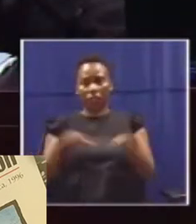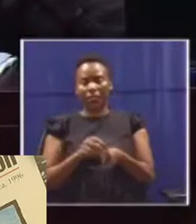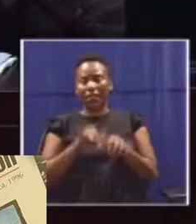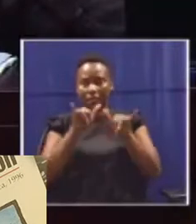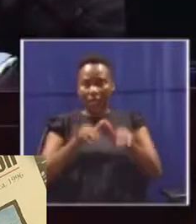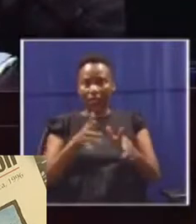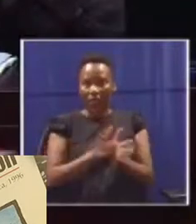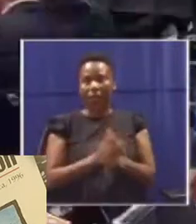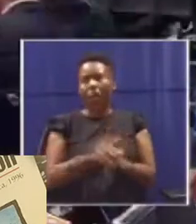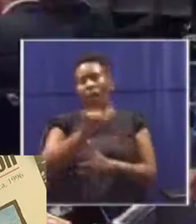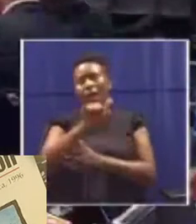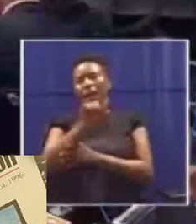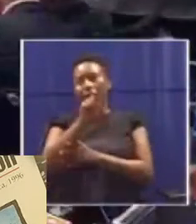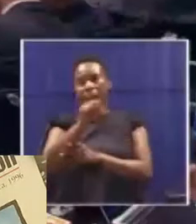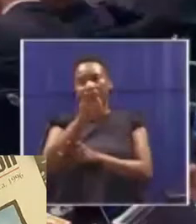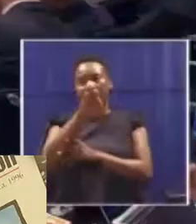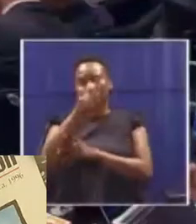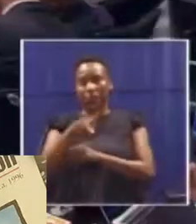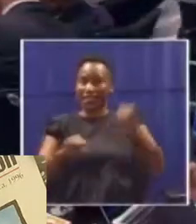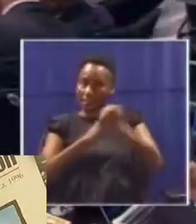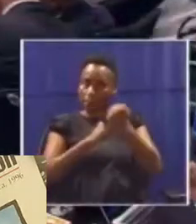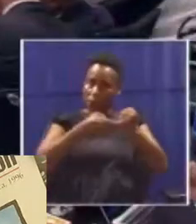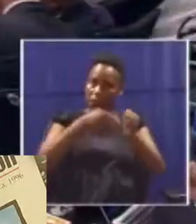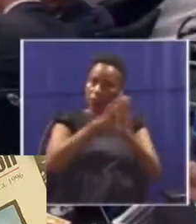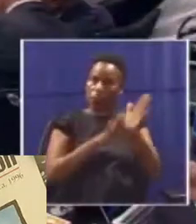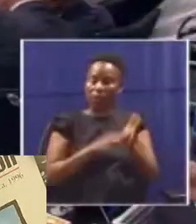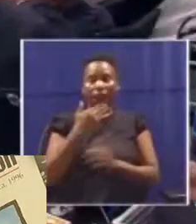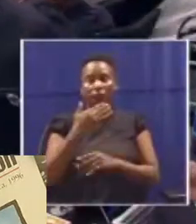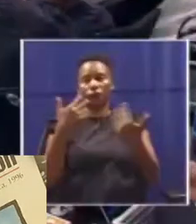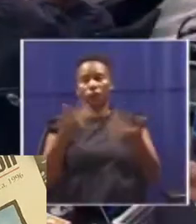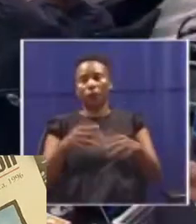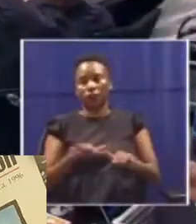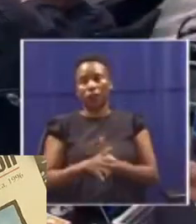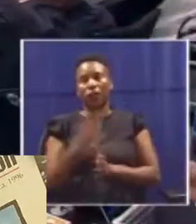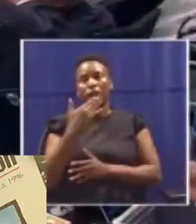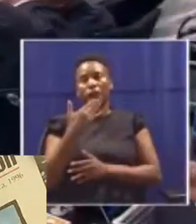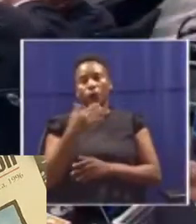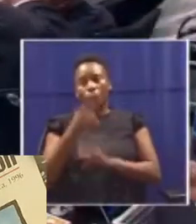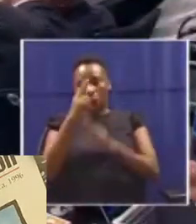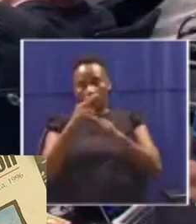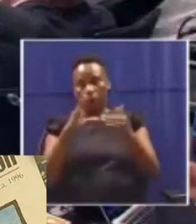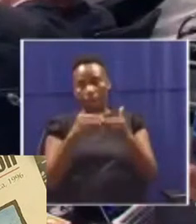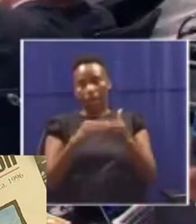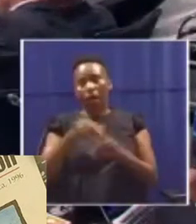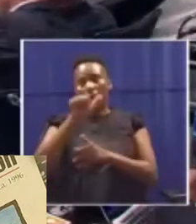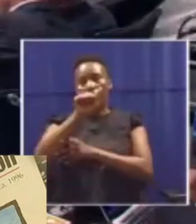bill. Thank you very much. Thank you, Honourable Member. The AIC.